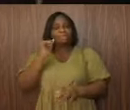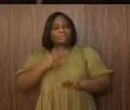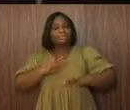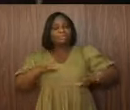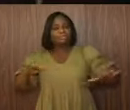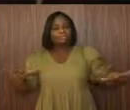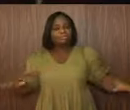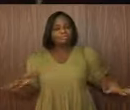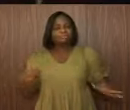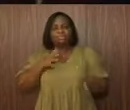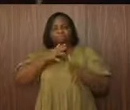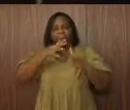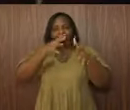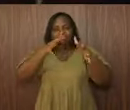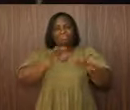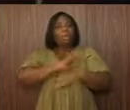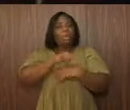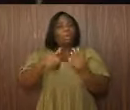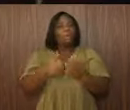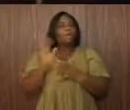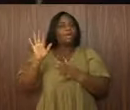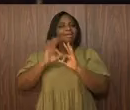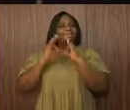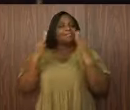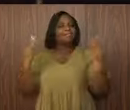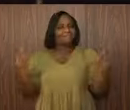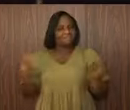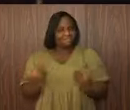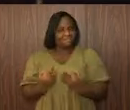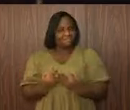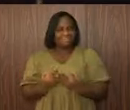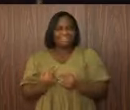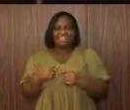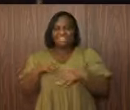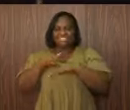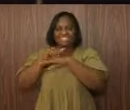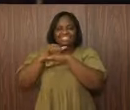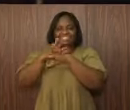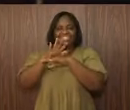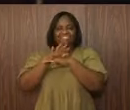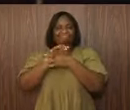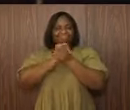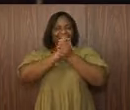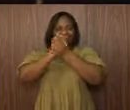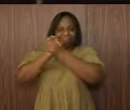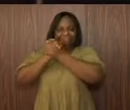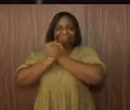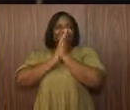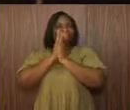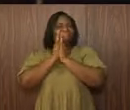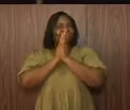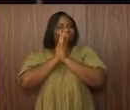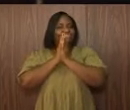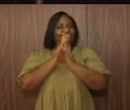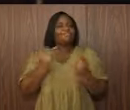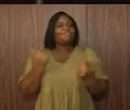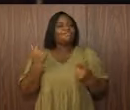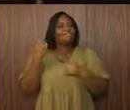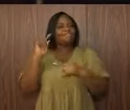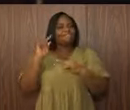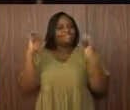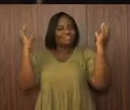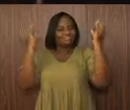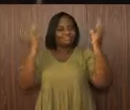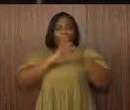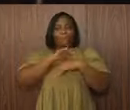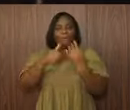my grandchildren, and my entire family, I send warm greetings and best wishes for the season to